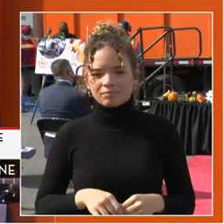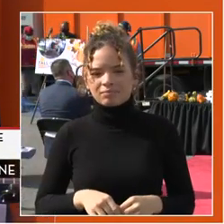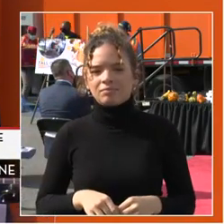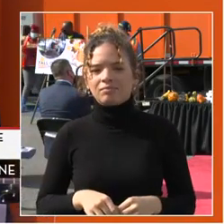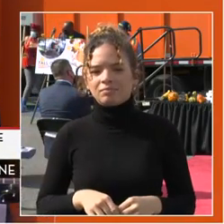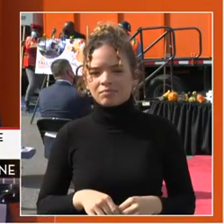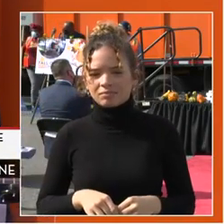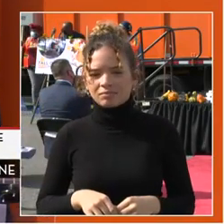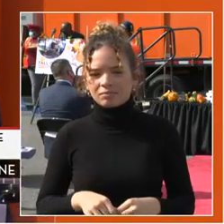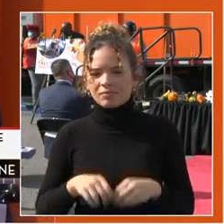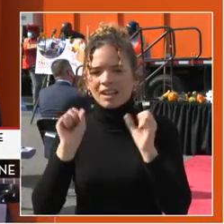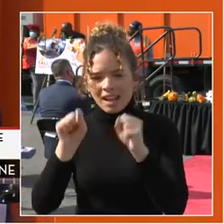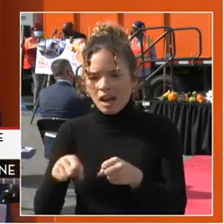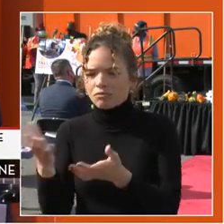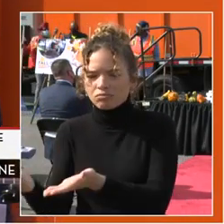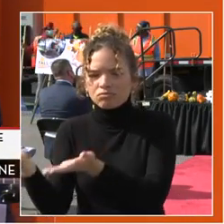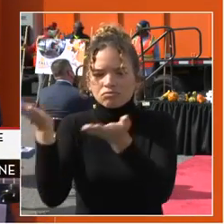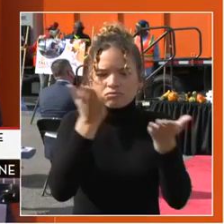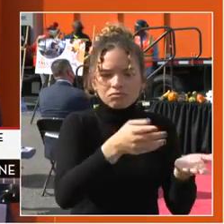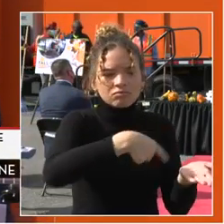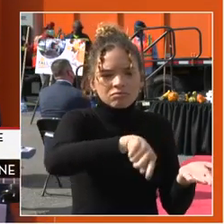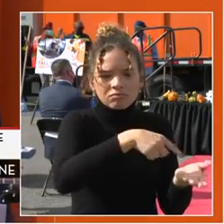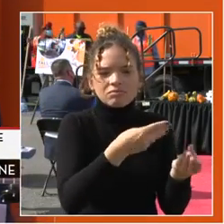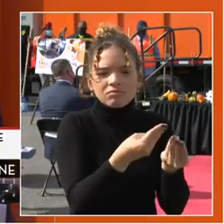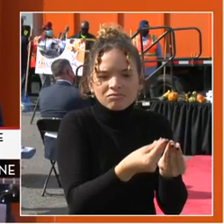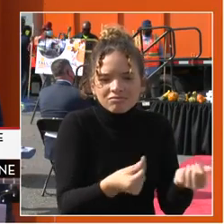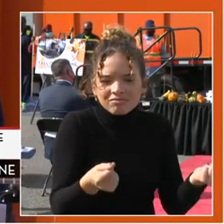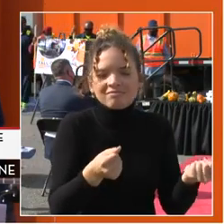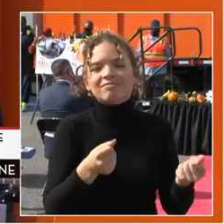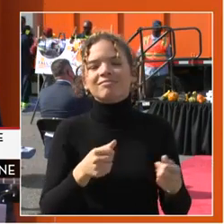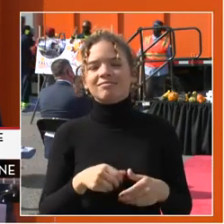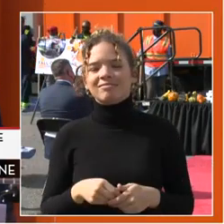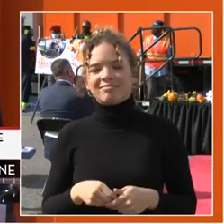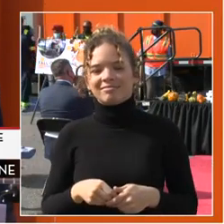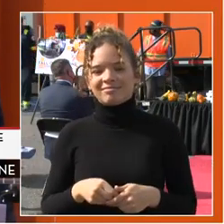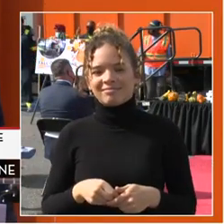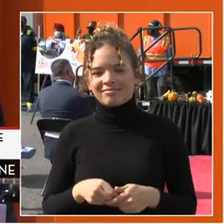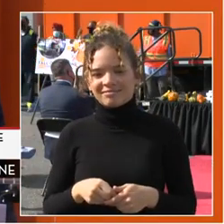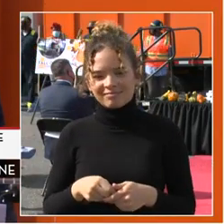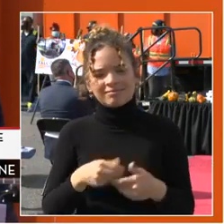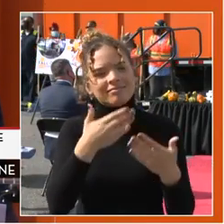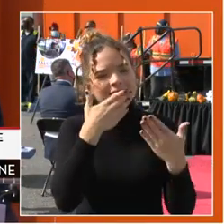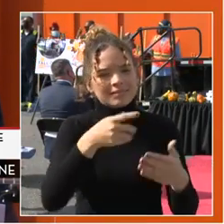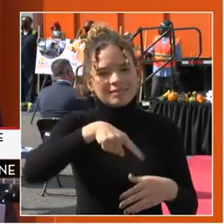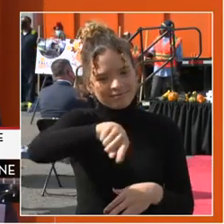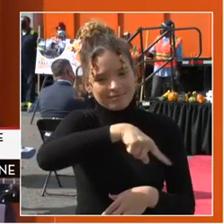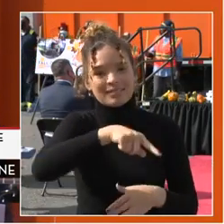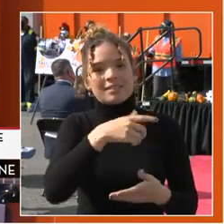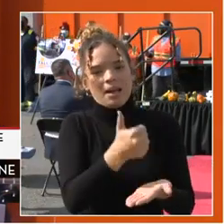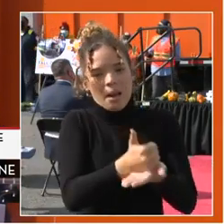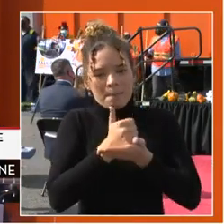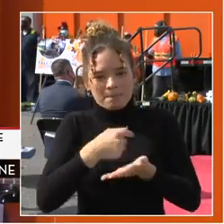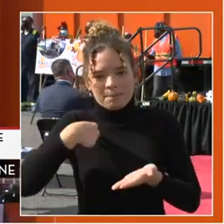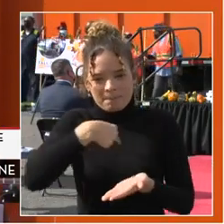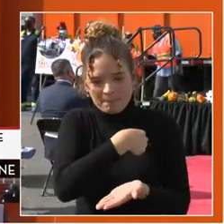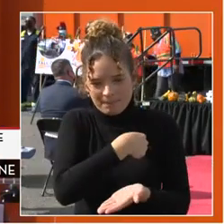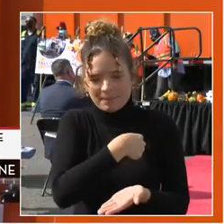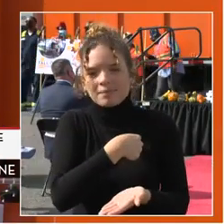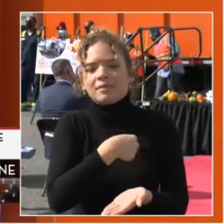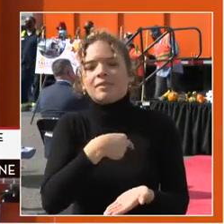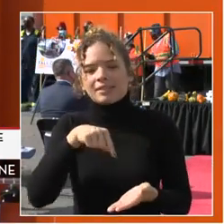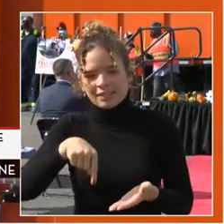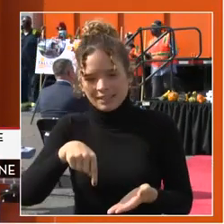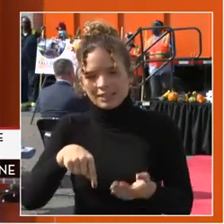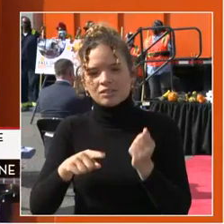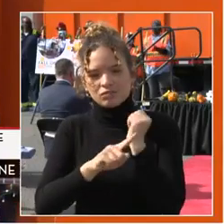me remind your folks at home that we can compost our pumpkins instead of putting them in the trash? Who's going to do that with